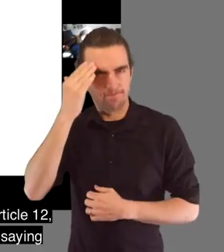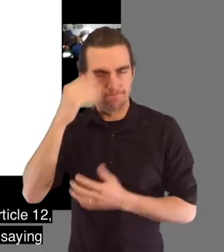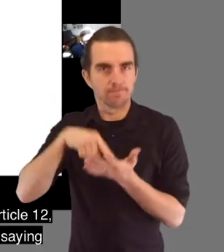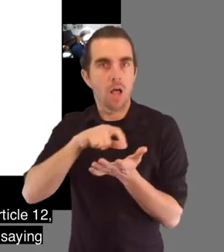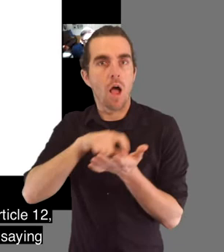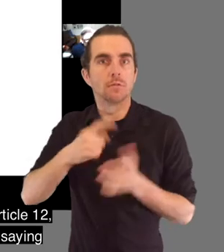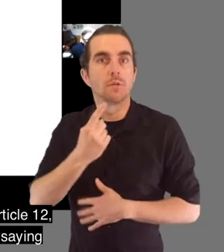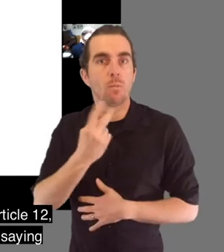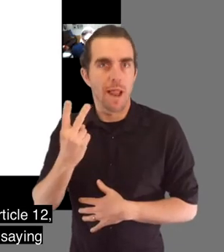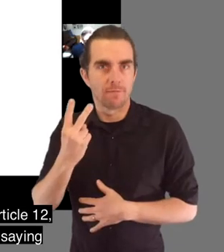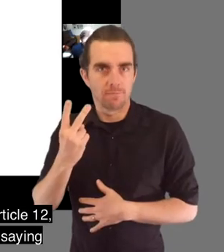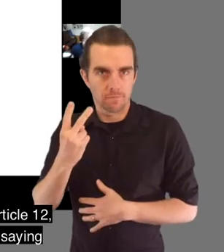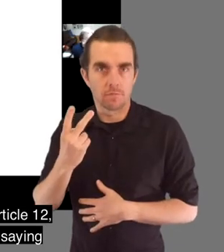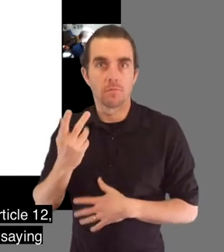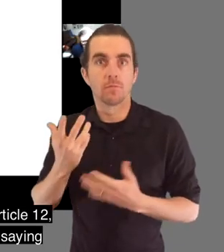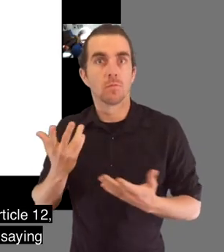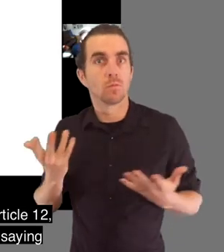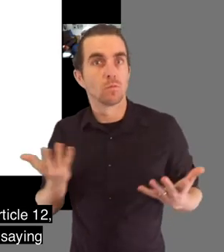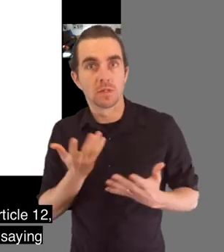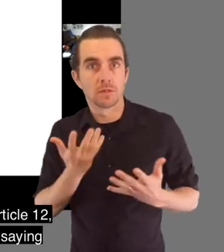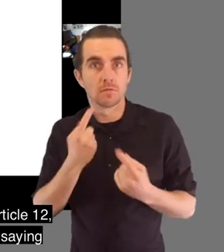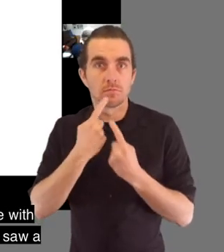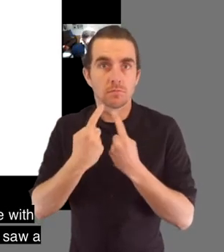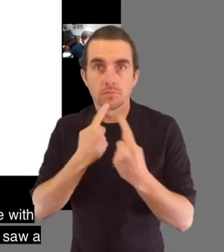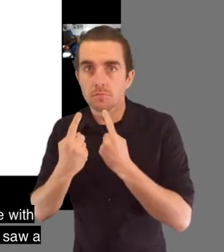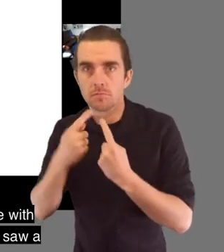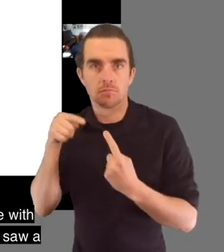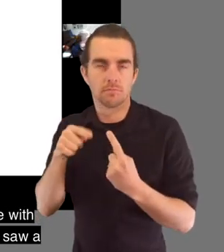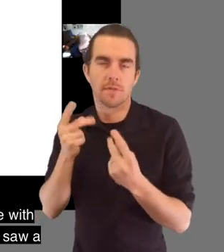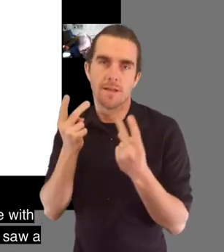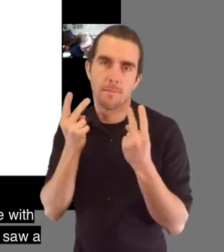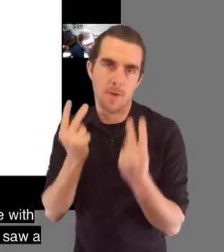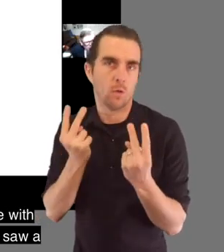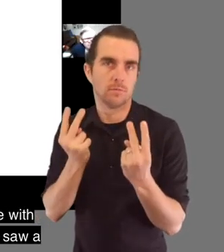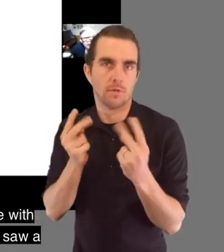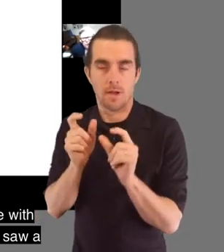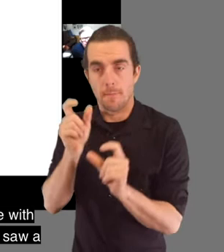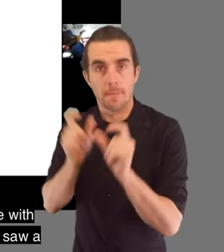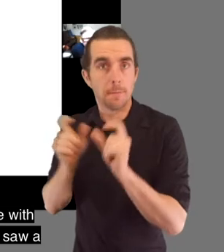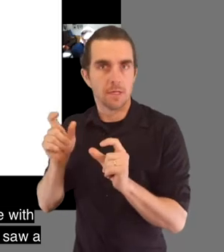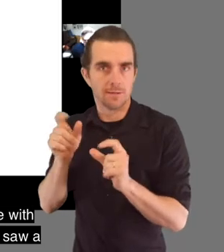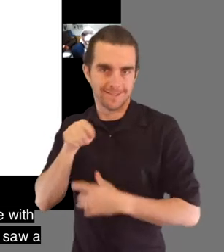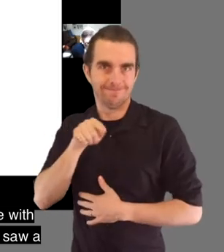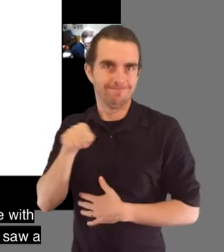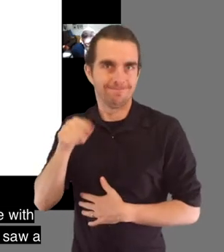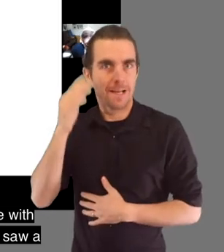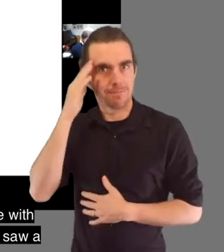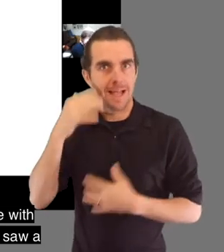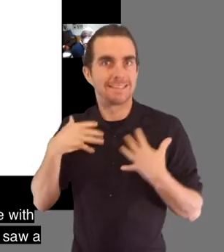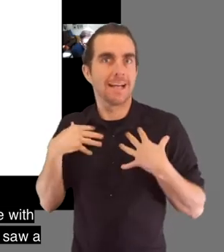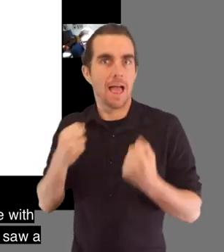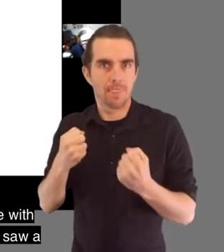health. And remember, Article 12, which was behind what they were saying there, is very important for people with mental health